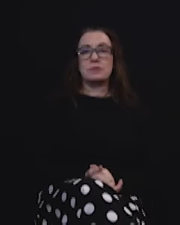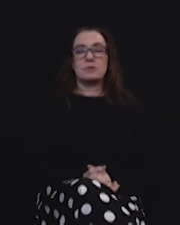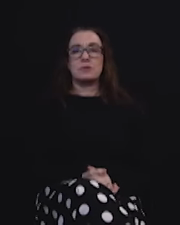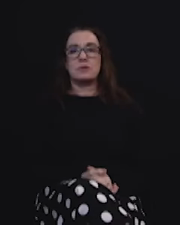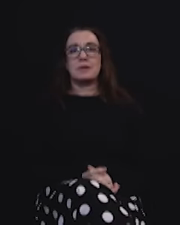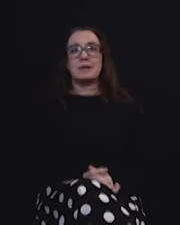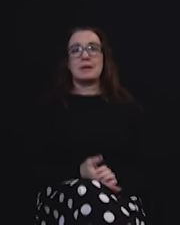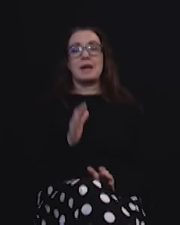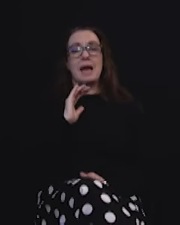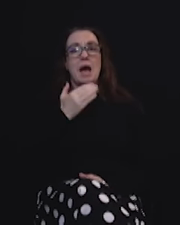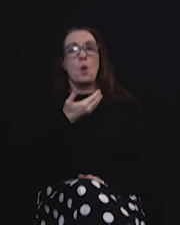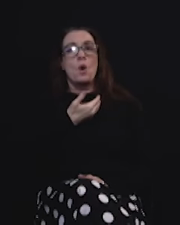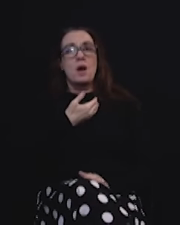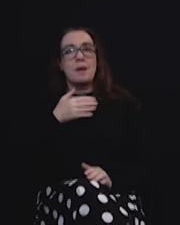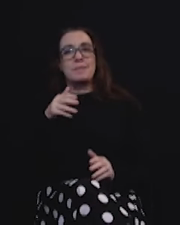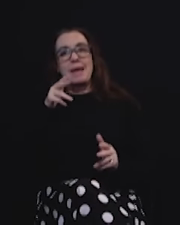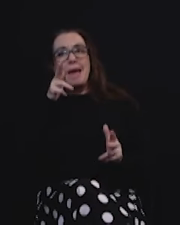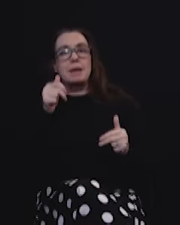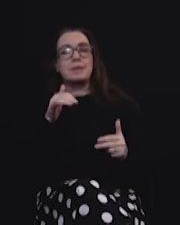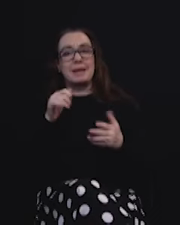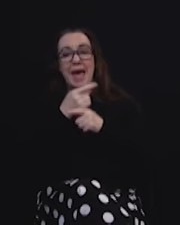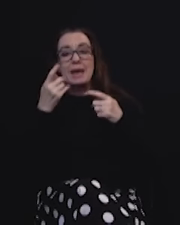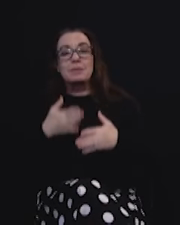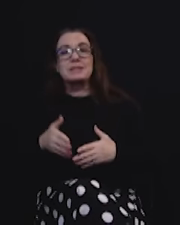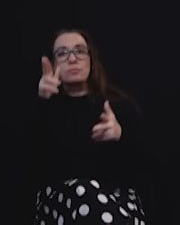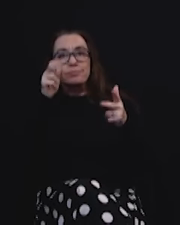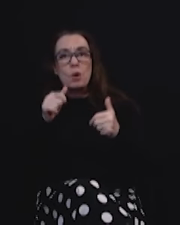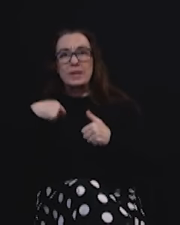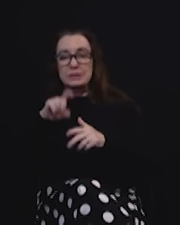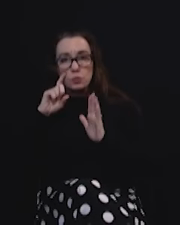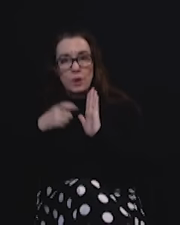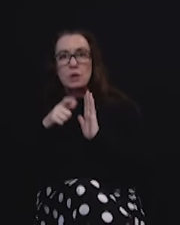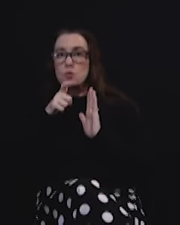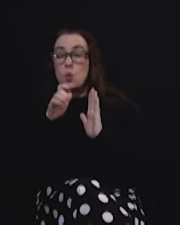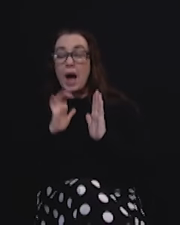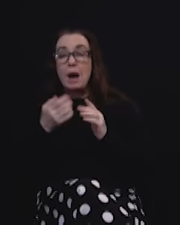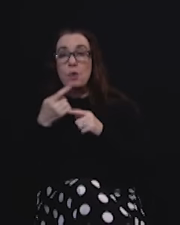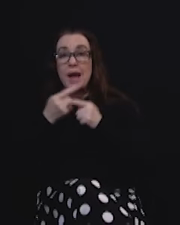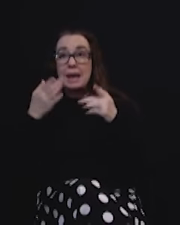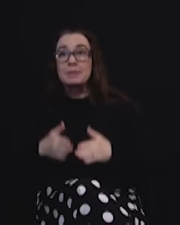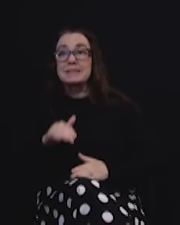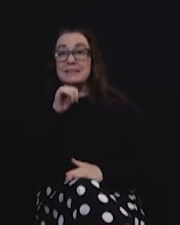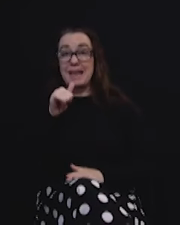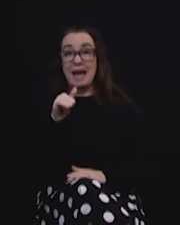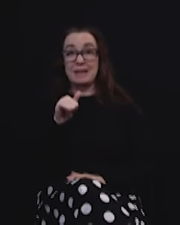Our enemies are powers and principalities in the heavenly places. We have to recognize who our enemy is, and it's not each other.